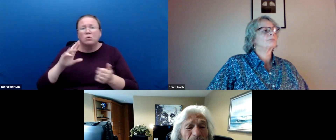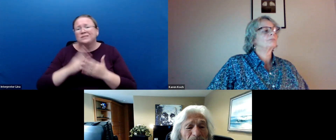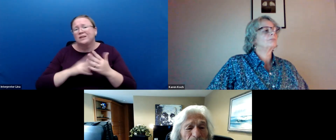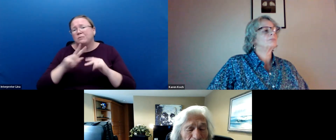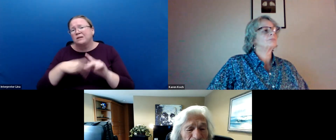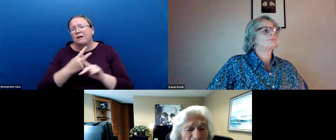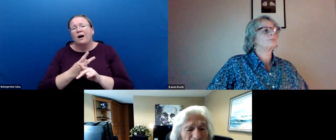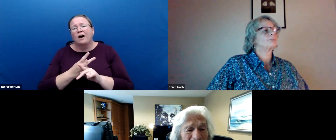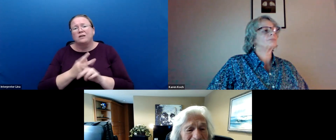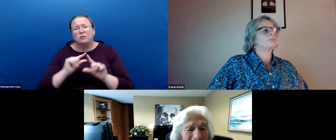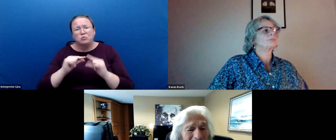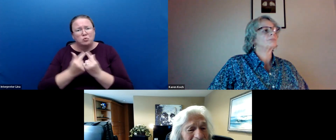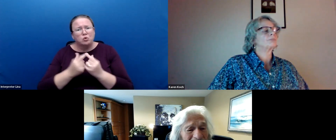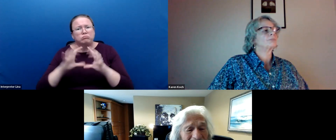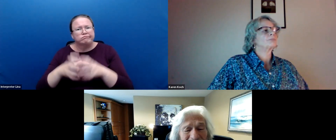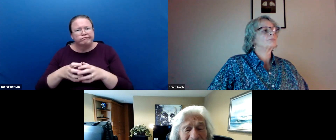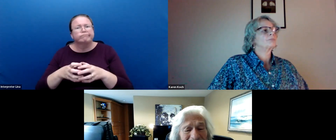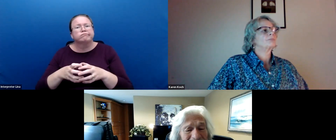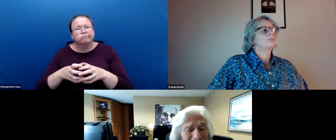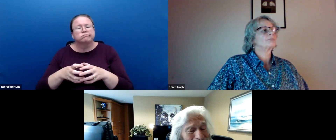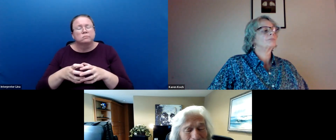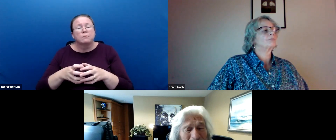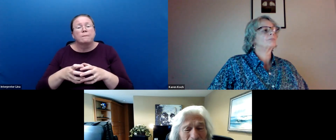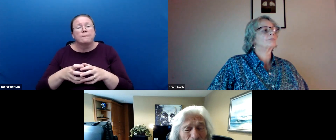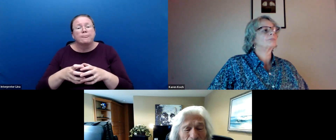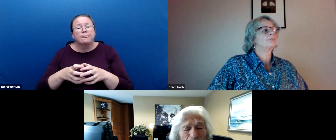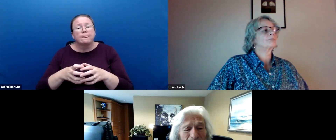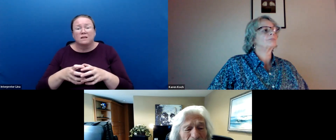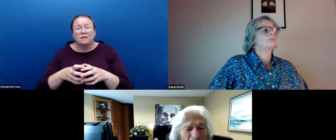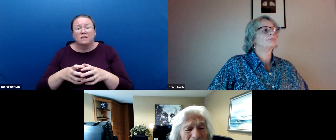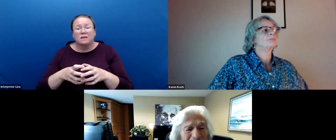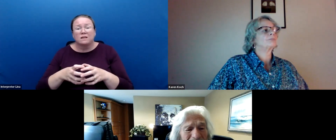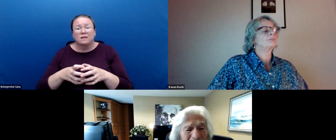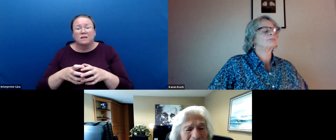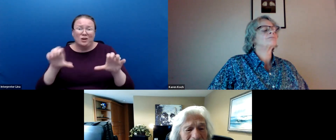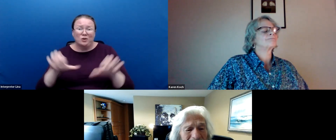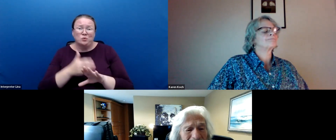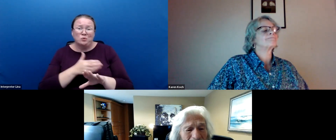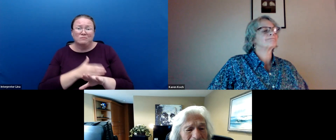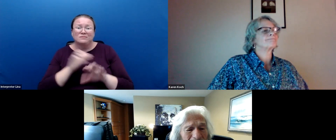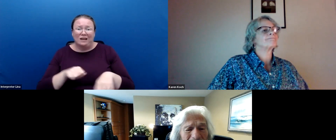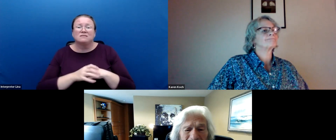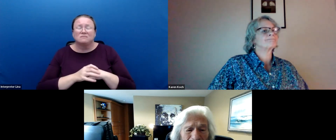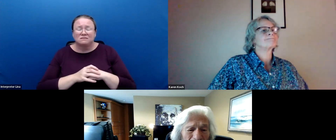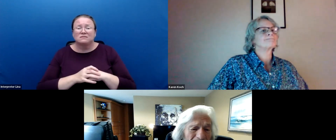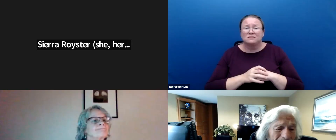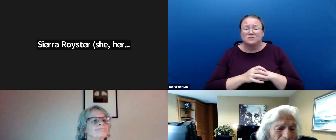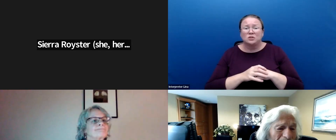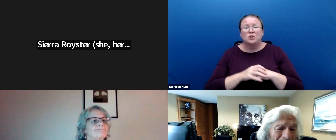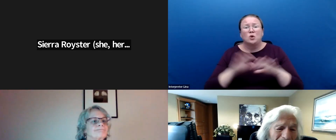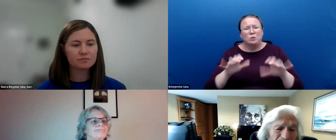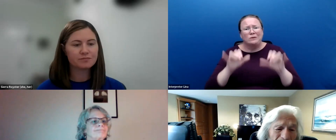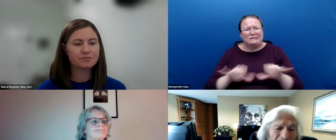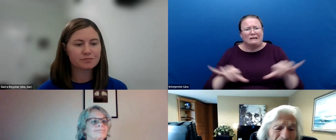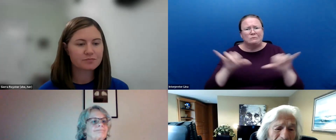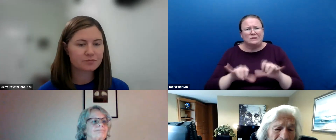of group facilities. And we can do much better than that. We're doing the same thing